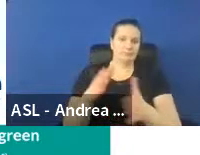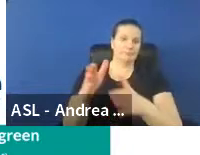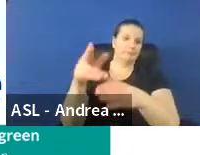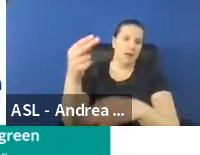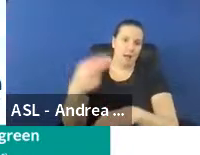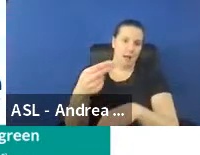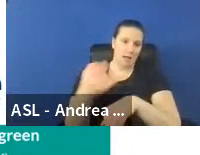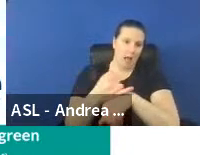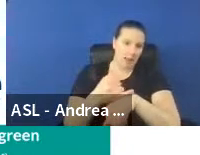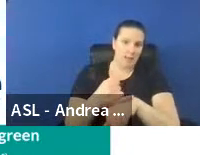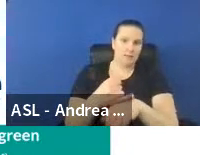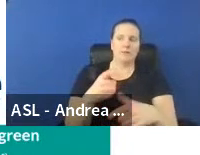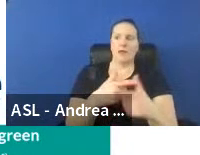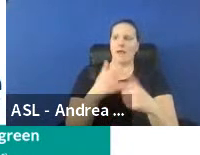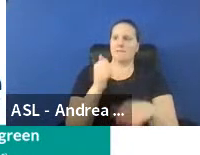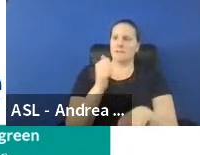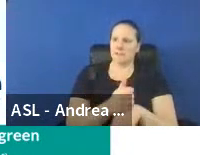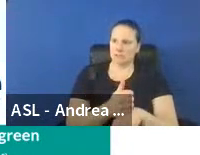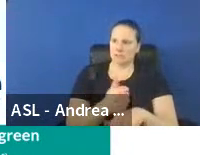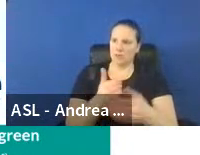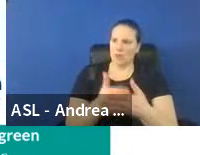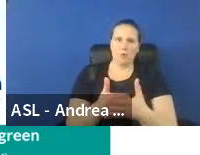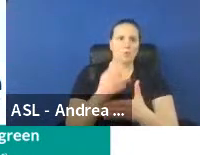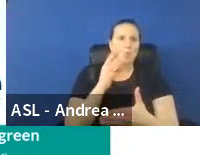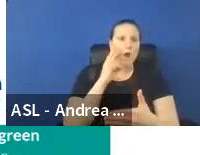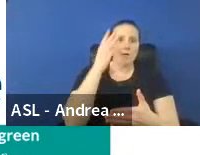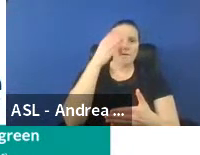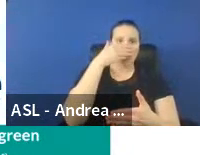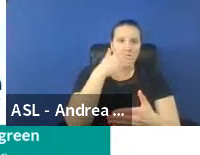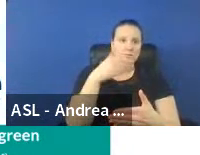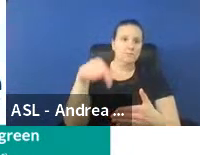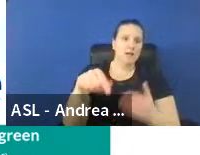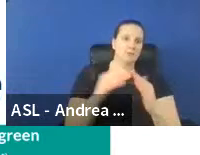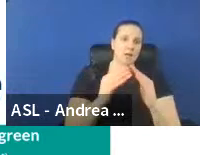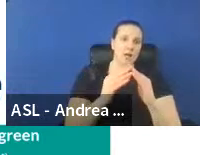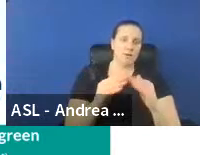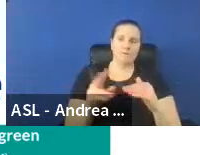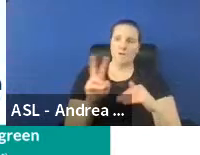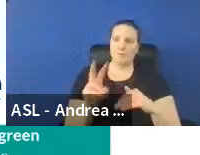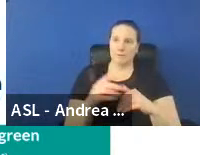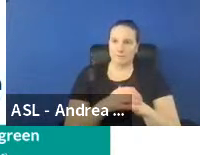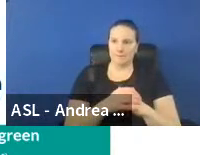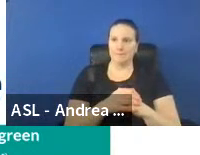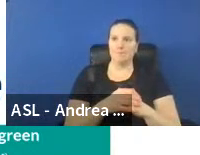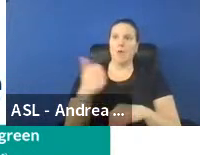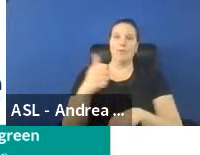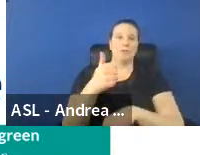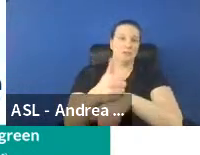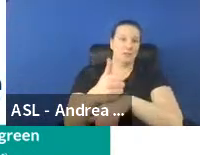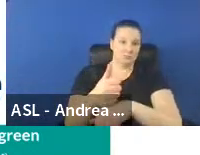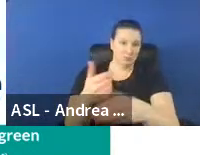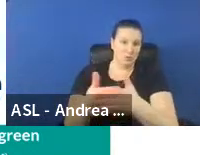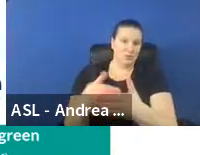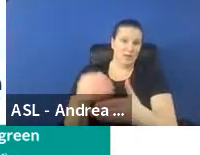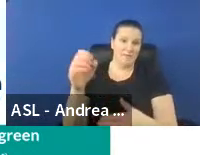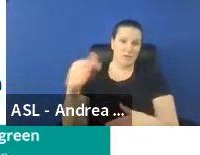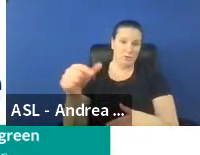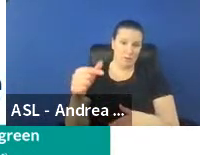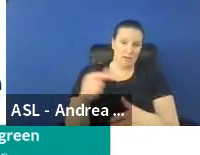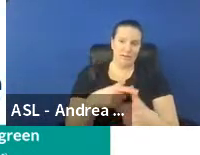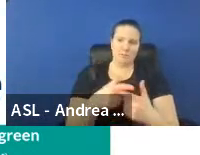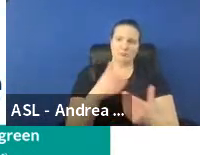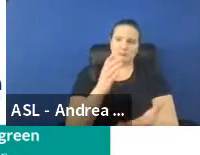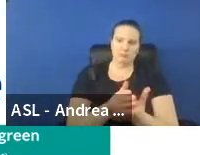Island, and then it has a station here near the waterfront in downtown Vancouver, another station near Evergreen, and then it terminates